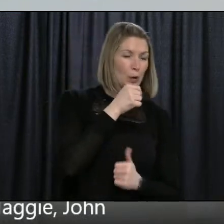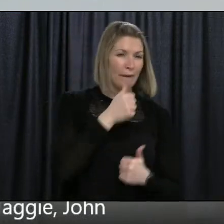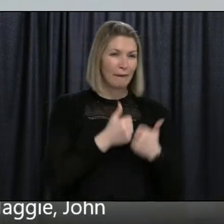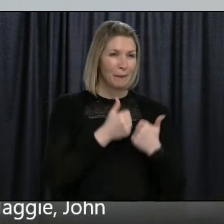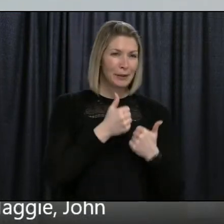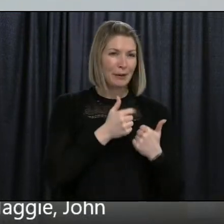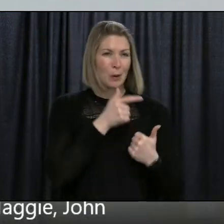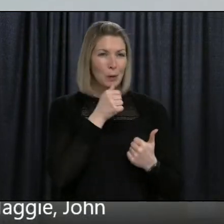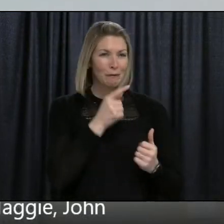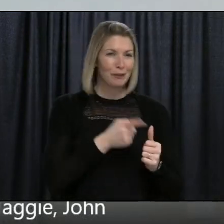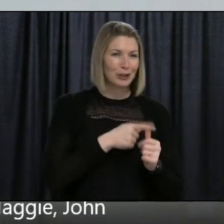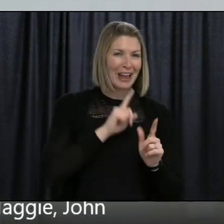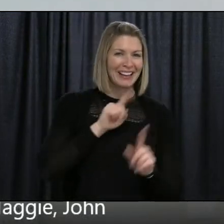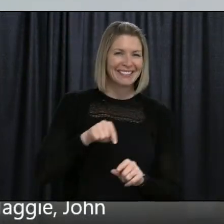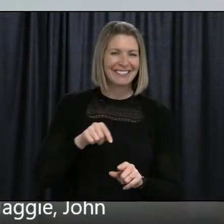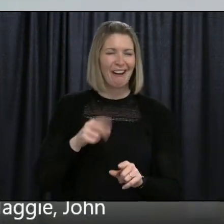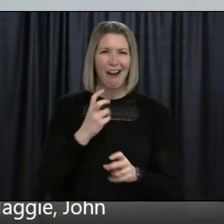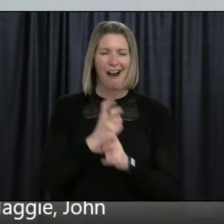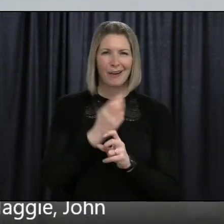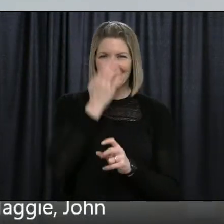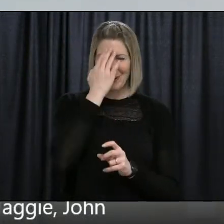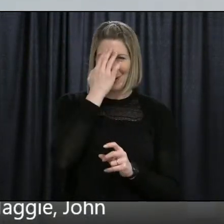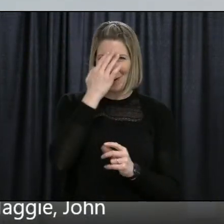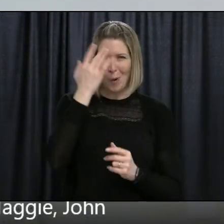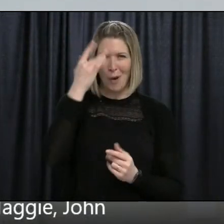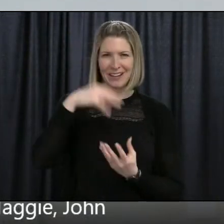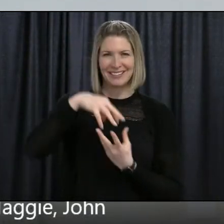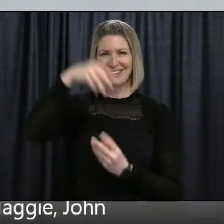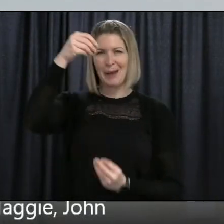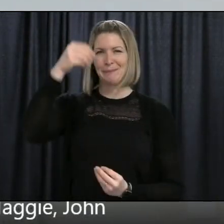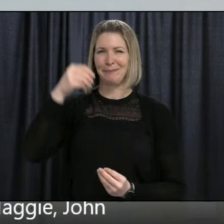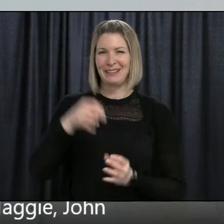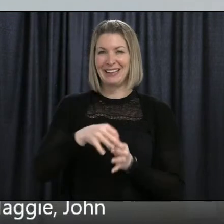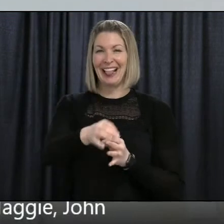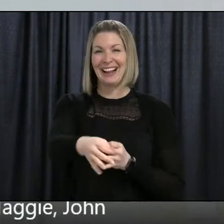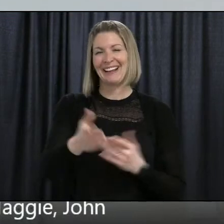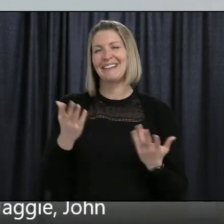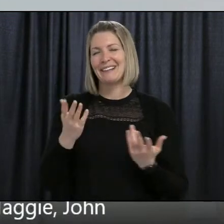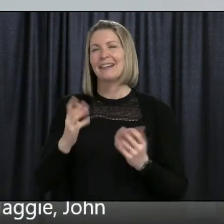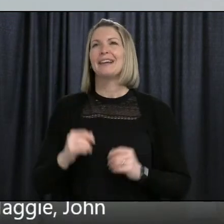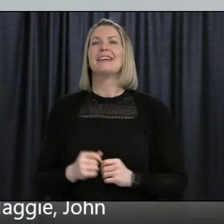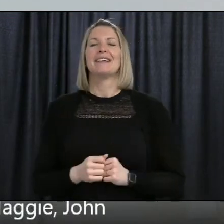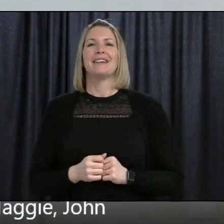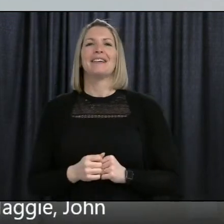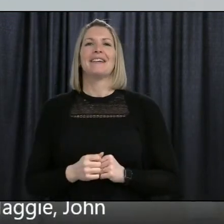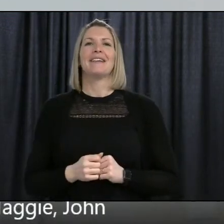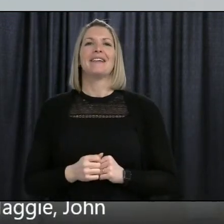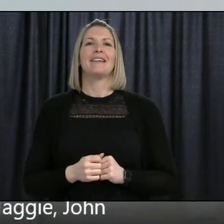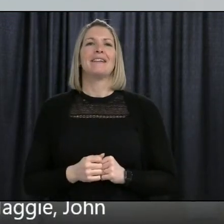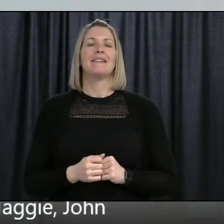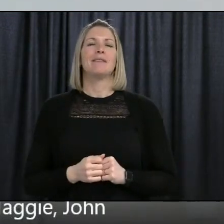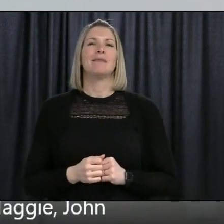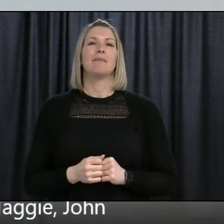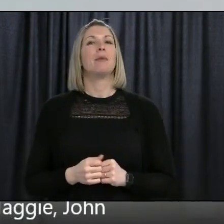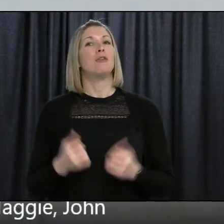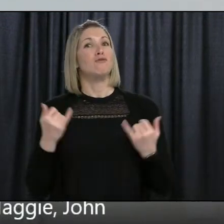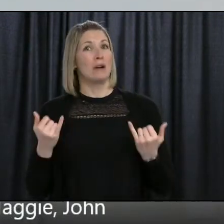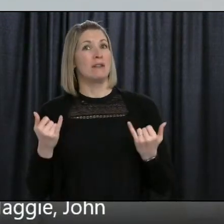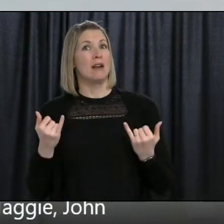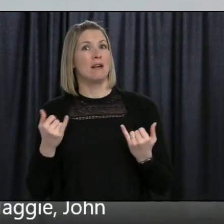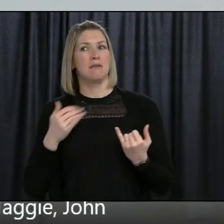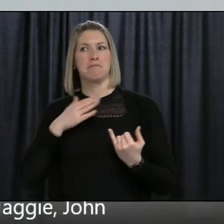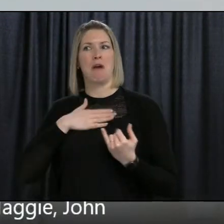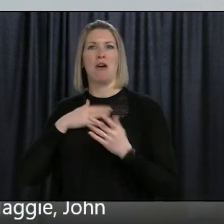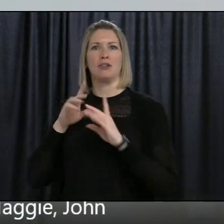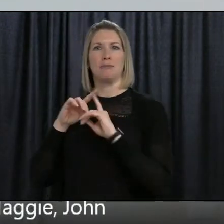off. From my point of view, I've been made aware of that, and I'm actually having discussions with our staff